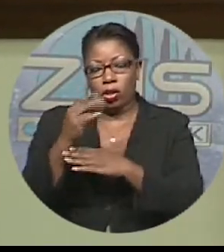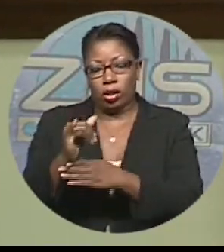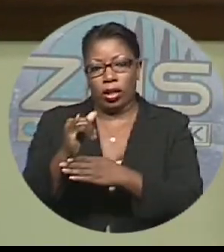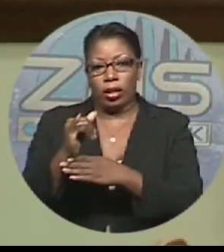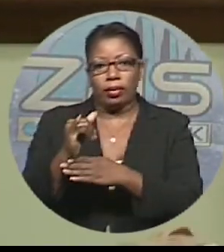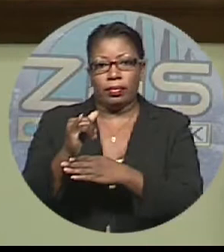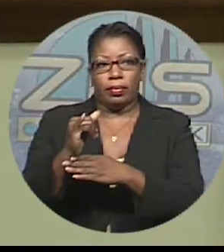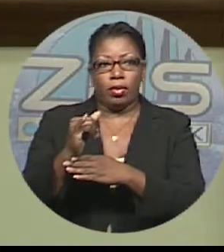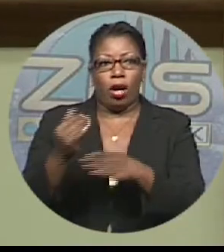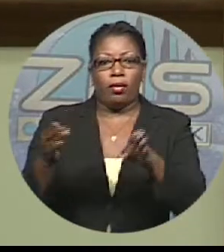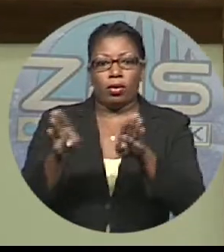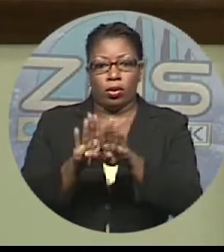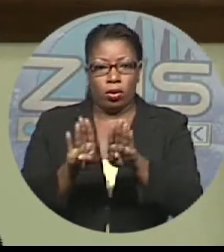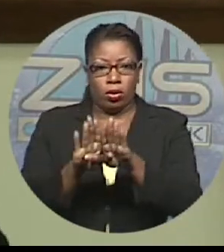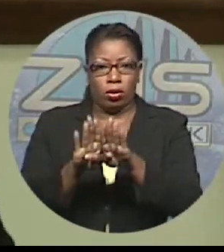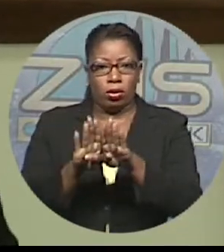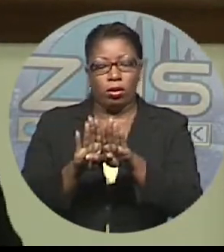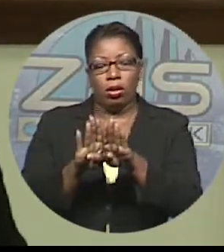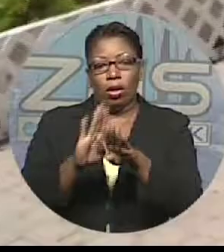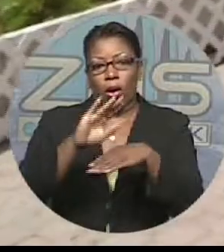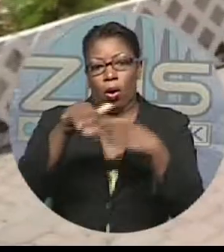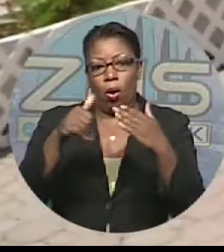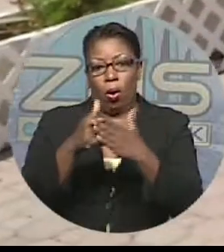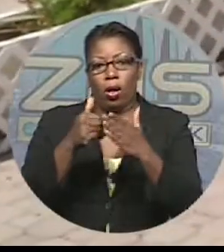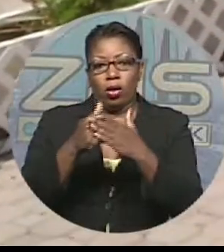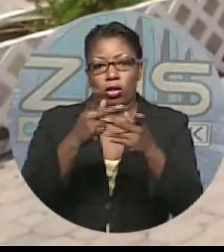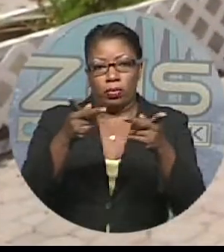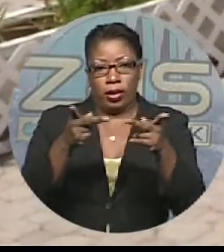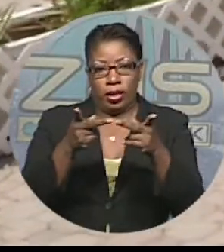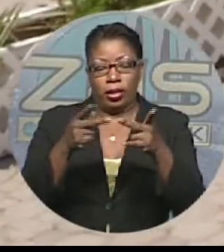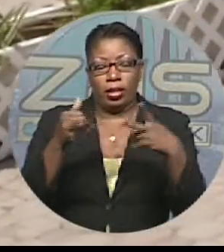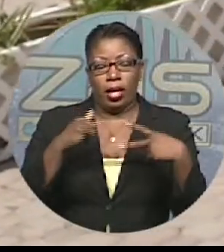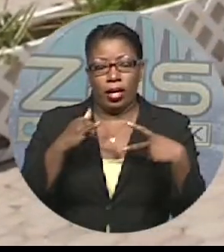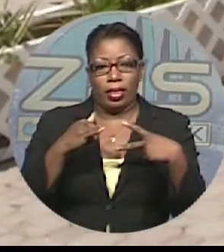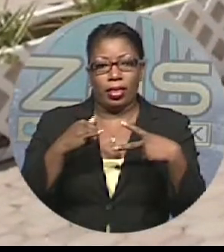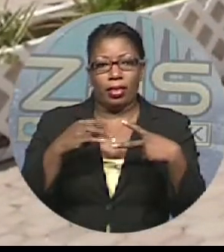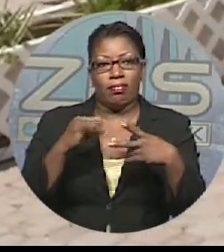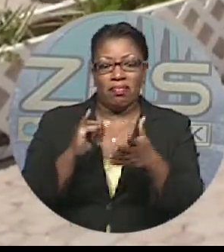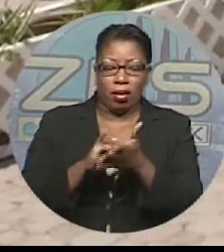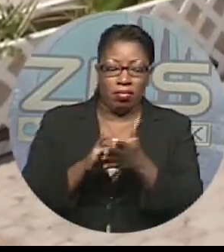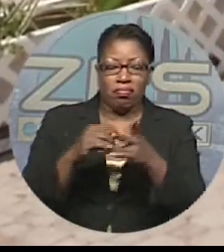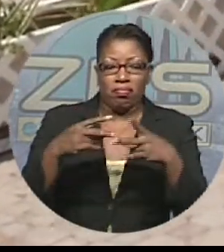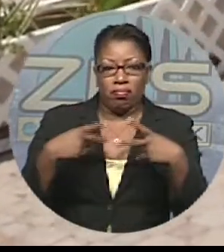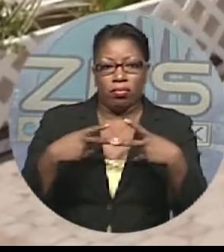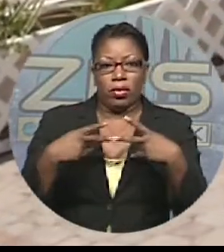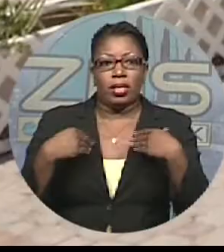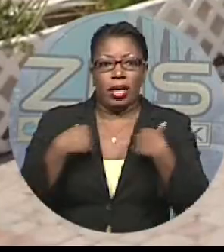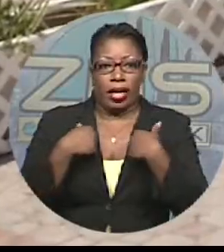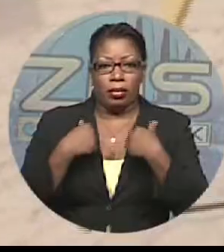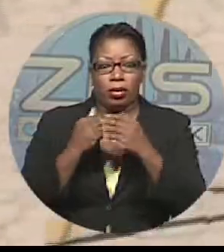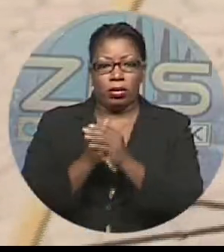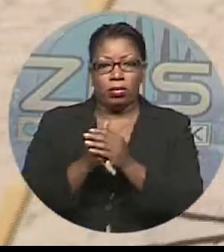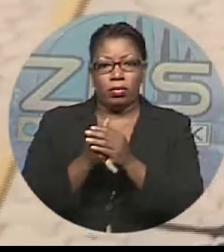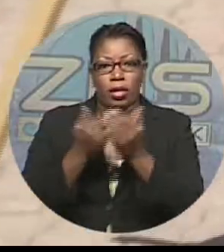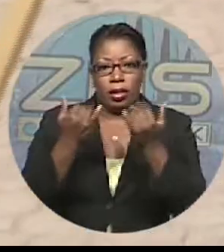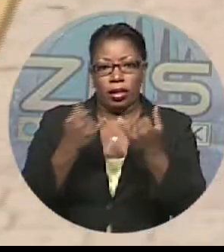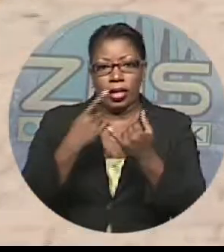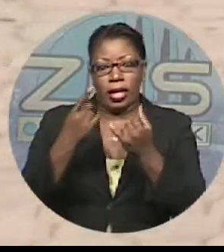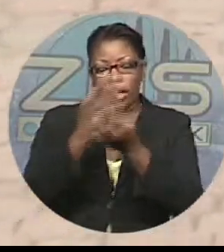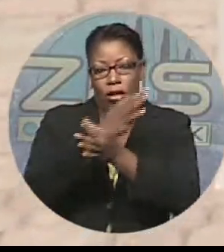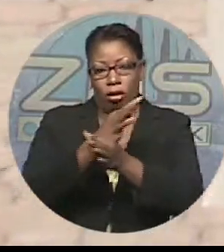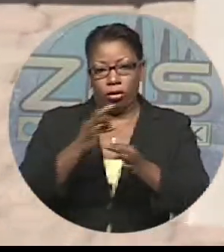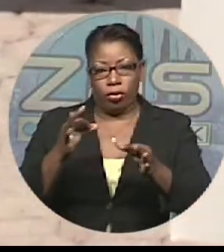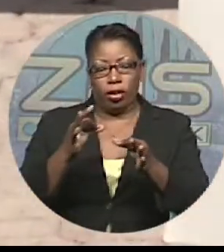tiered closure of all of the facilities that exist. ReEarth member Sonia Alvino also believes a Freedom of Information Act